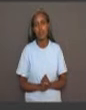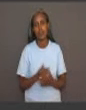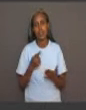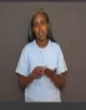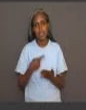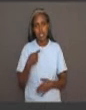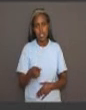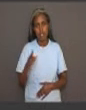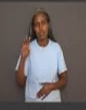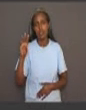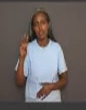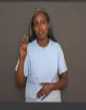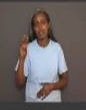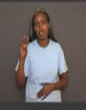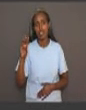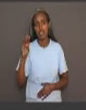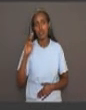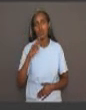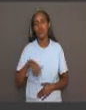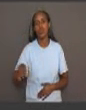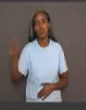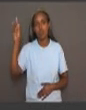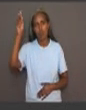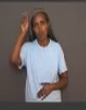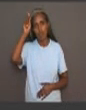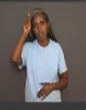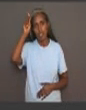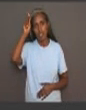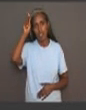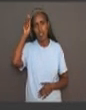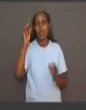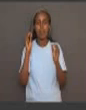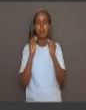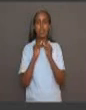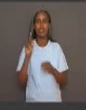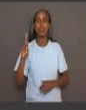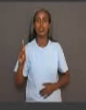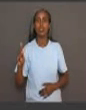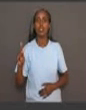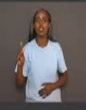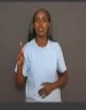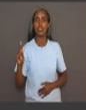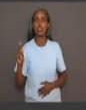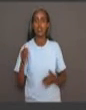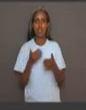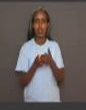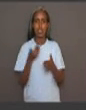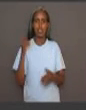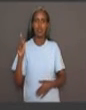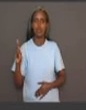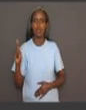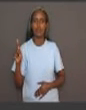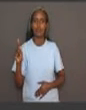Then 6 to the power of k plus 1 minus